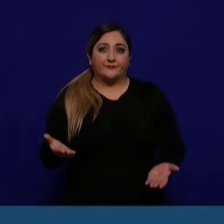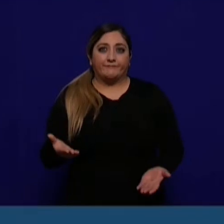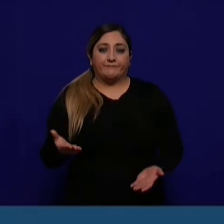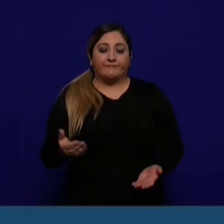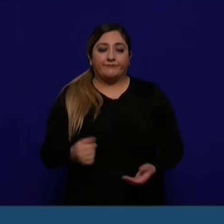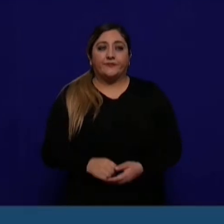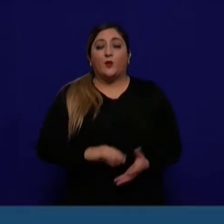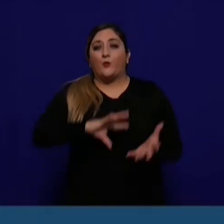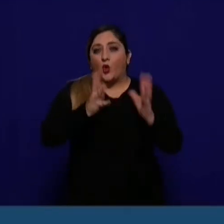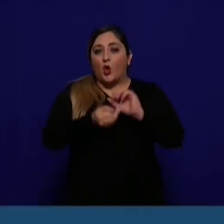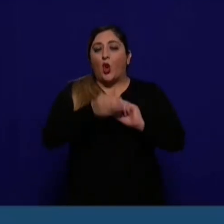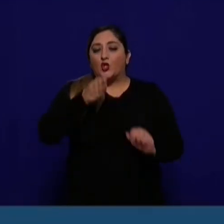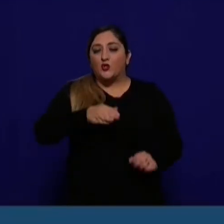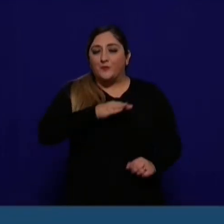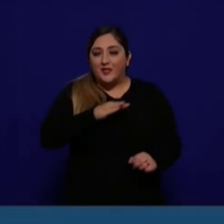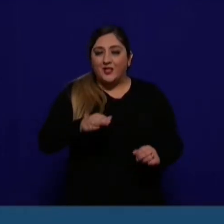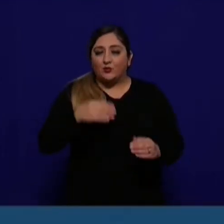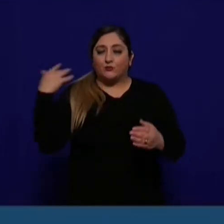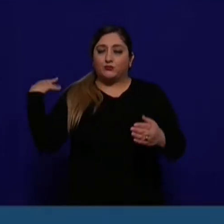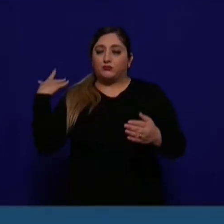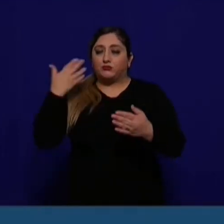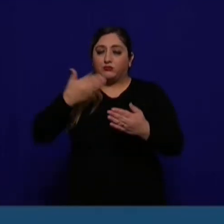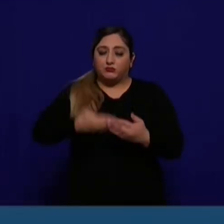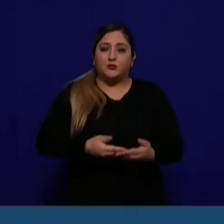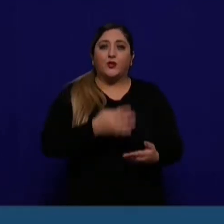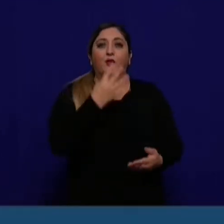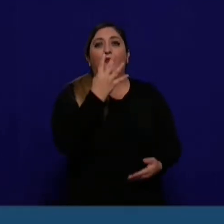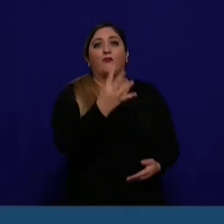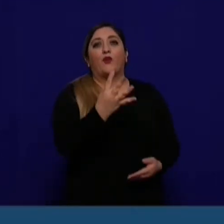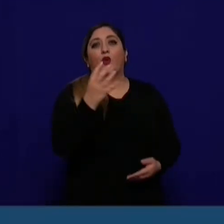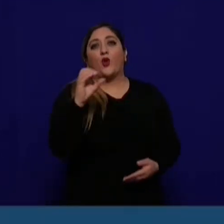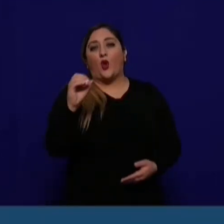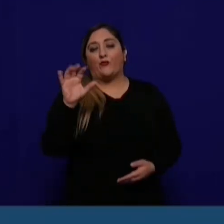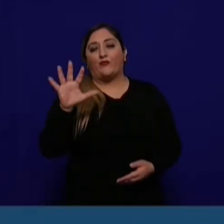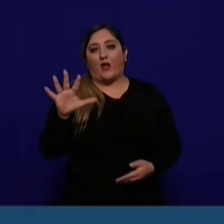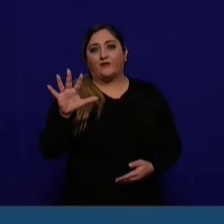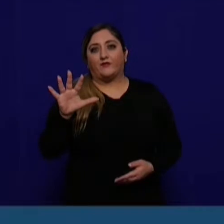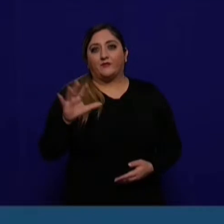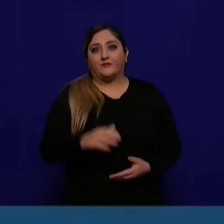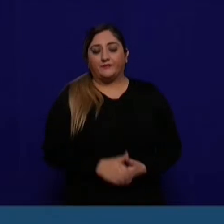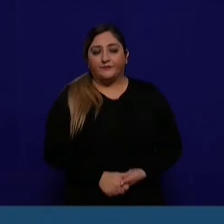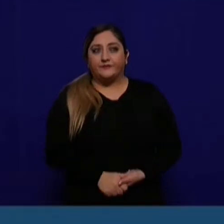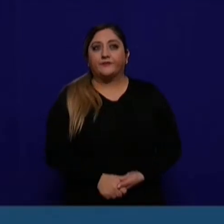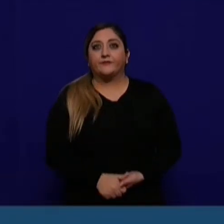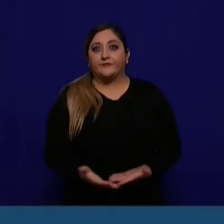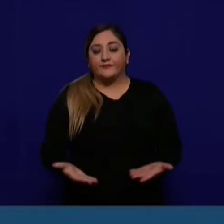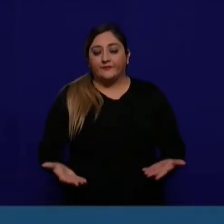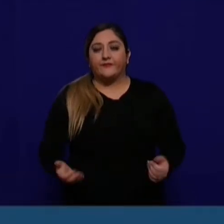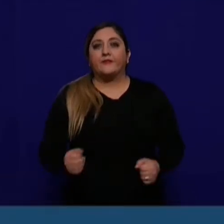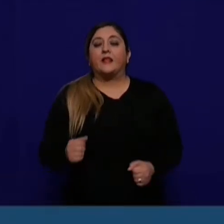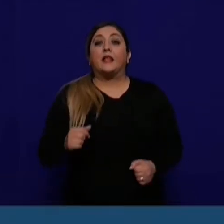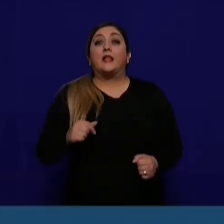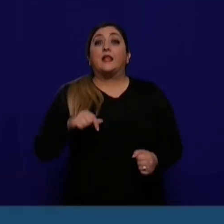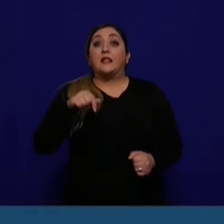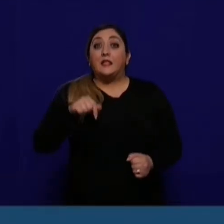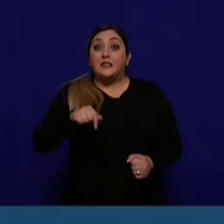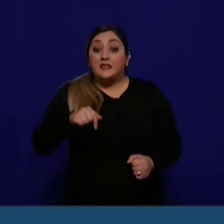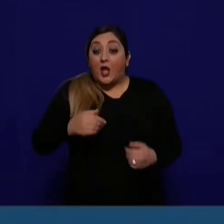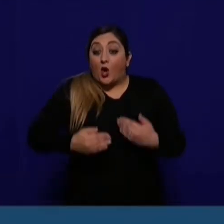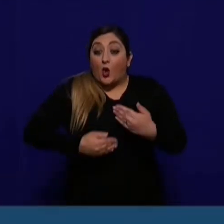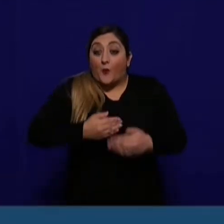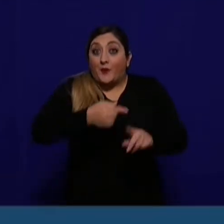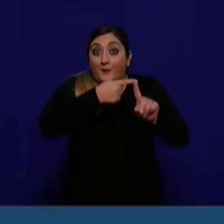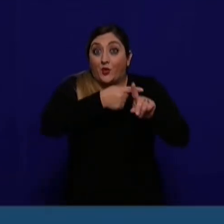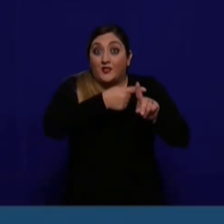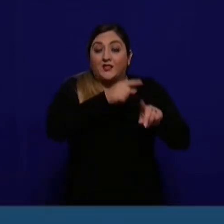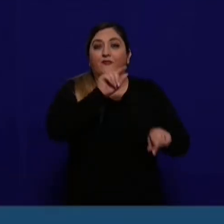li mietu issa mill-bidu tal-pandemija huwa ta' 405. U dak wassalna li bħalissa għandna 583